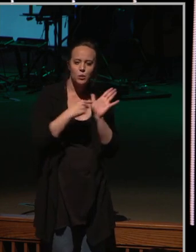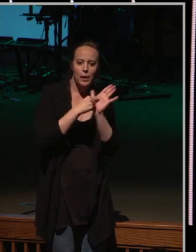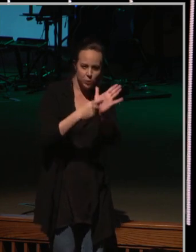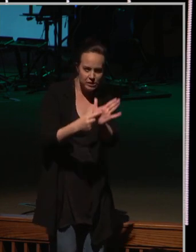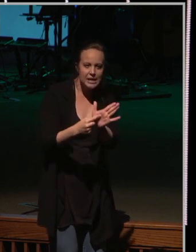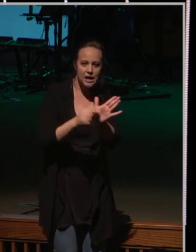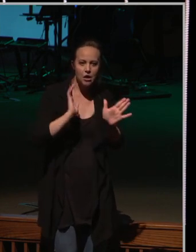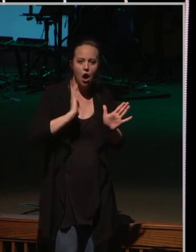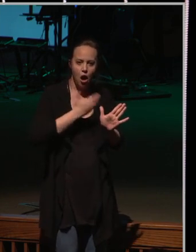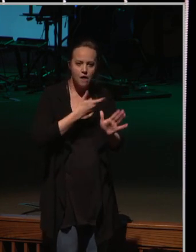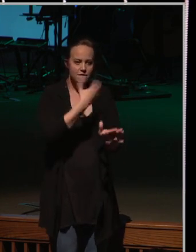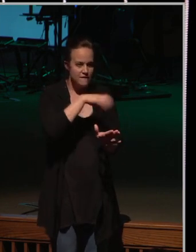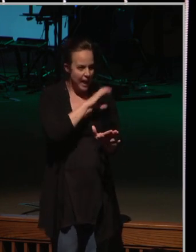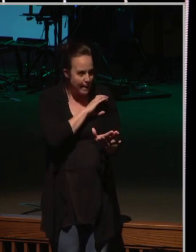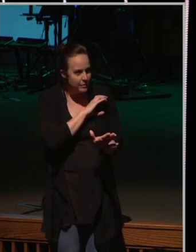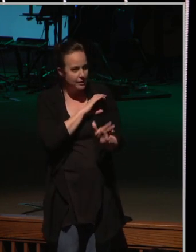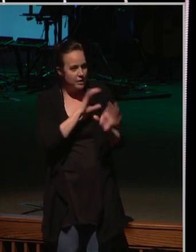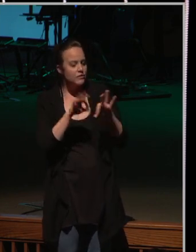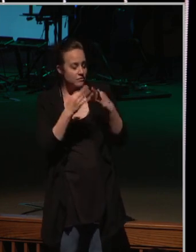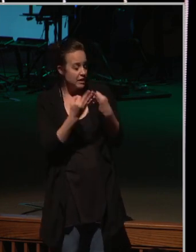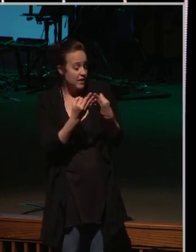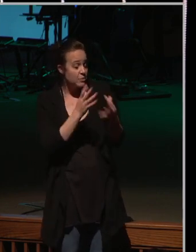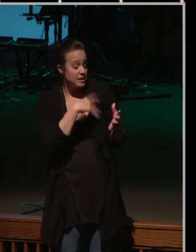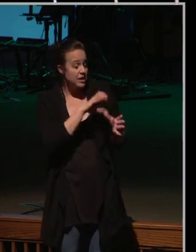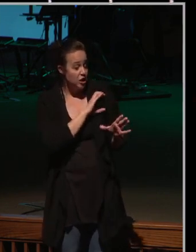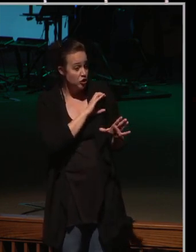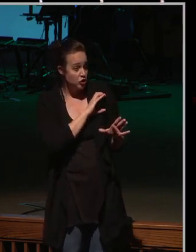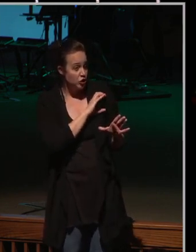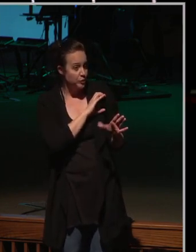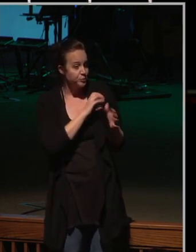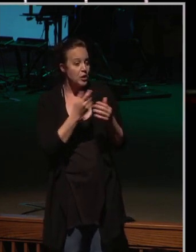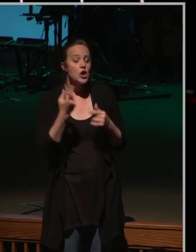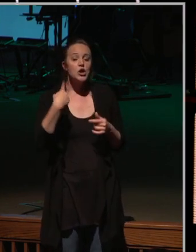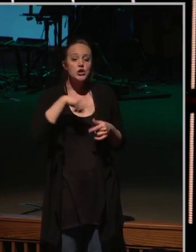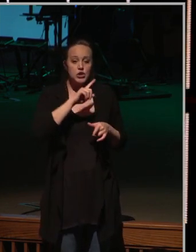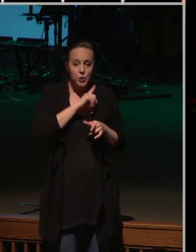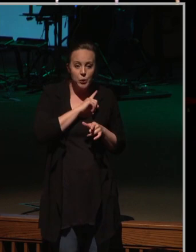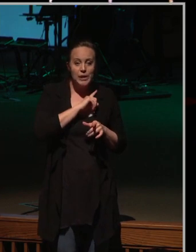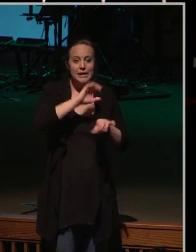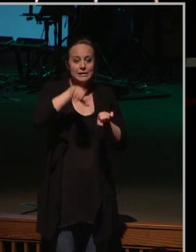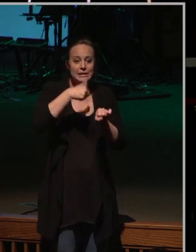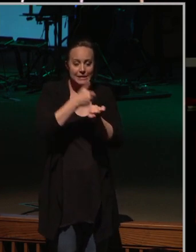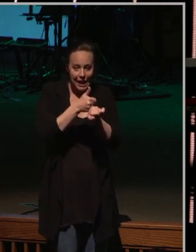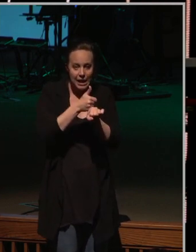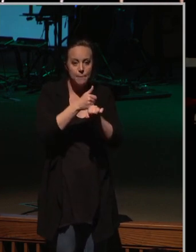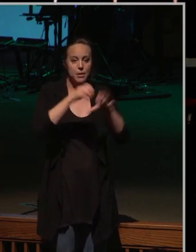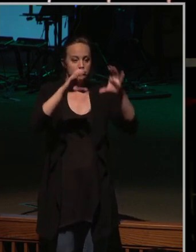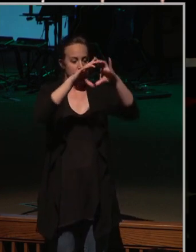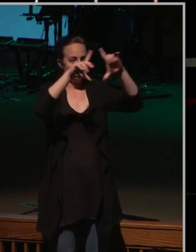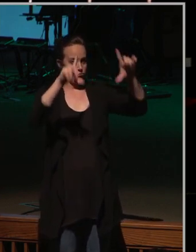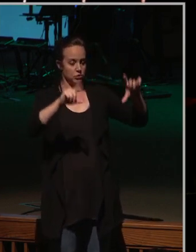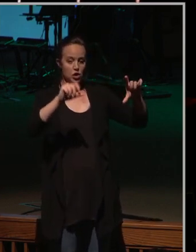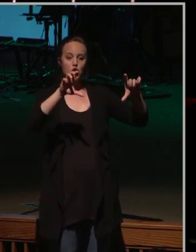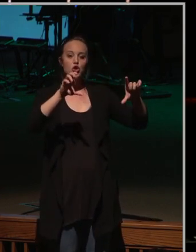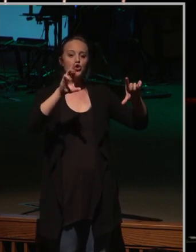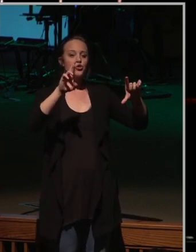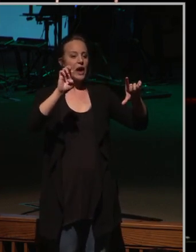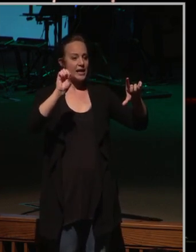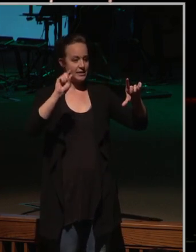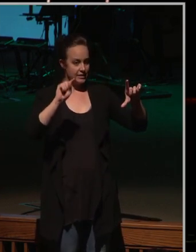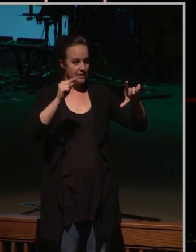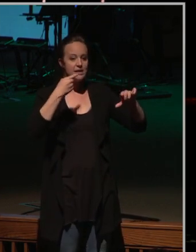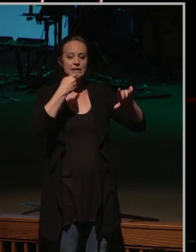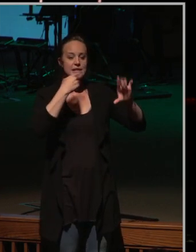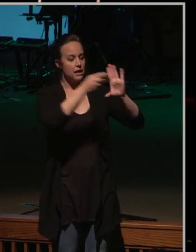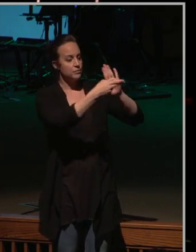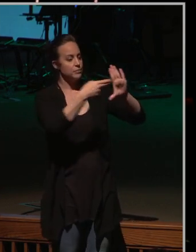crest, and what was our motto that we would all have as our rallying cry. And we ended up with just a three-word motto. And it was pray, love,